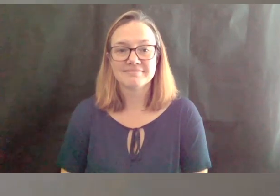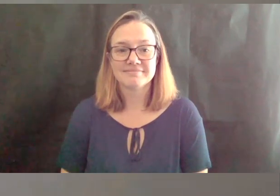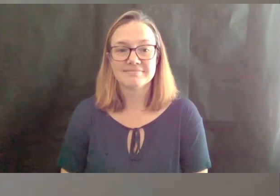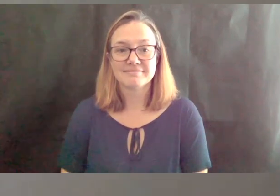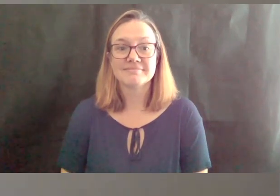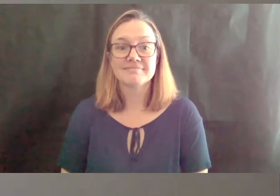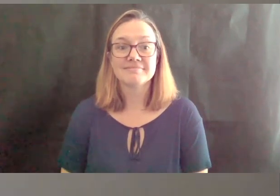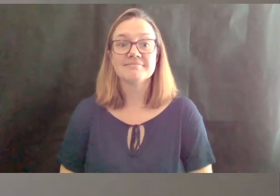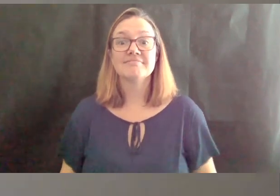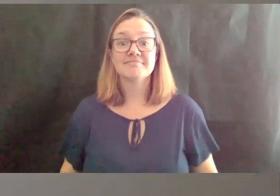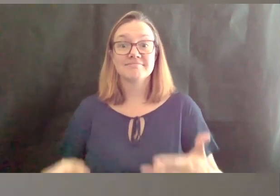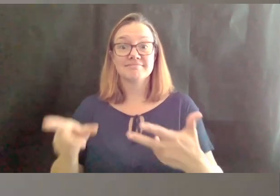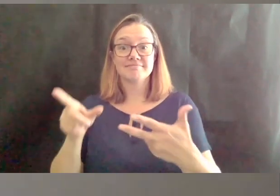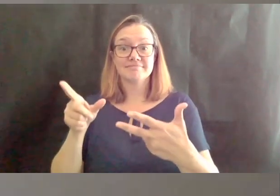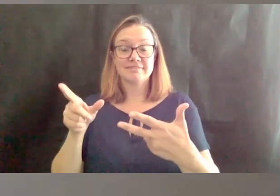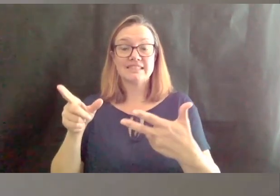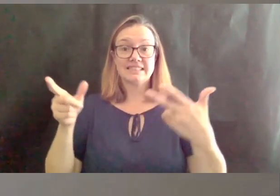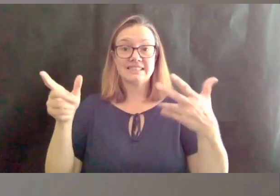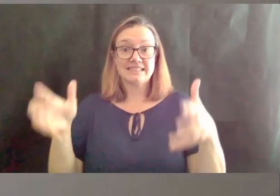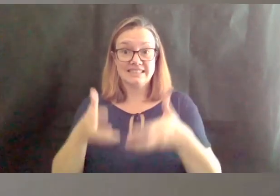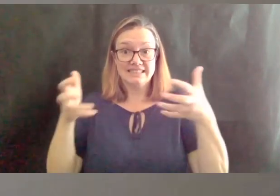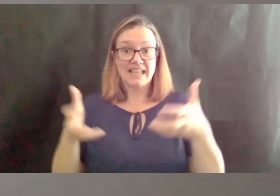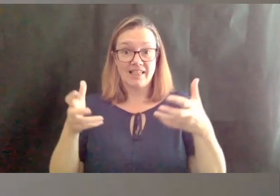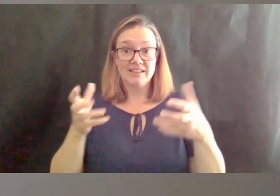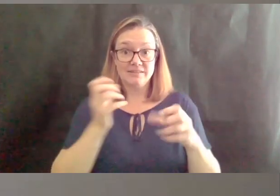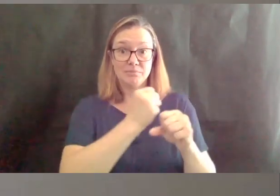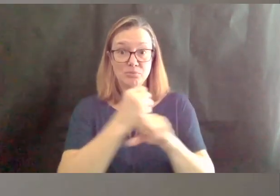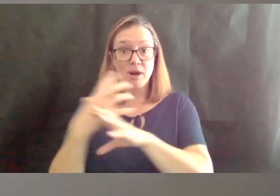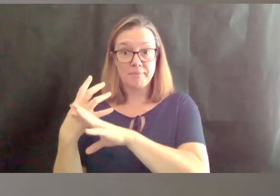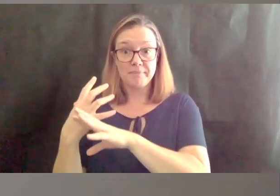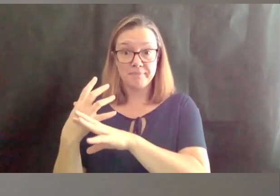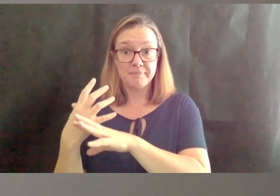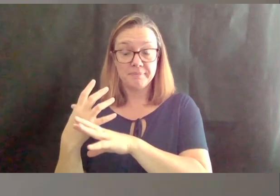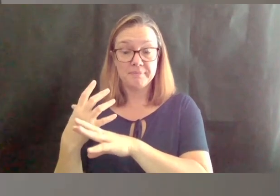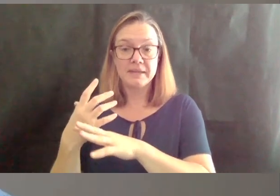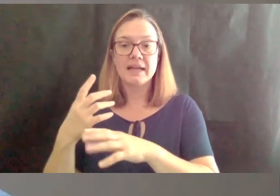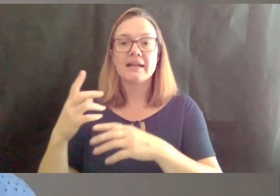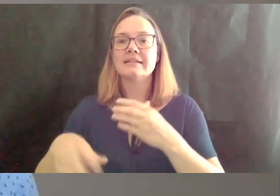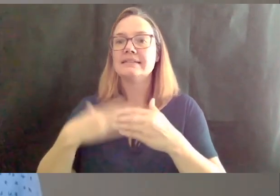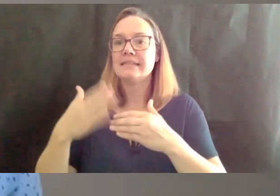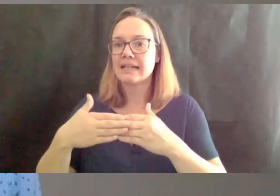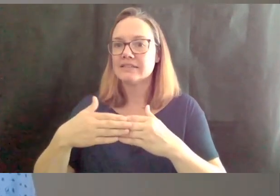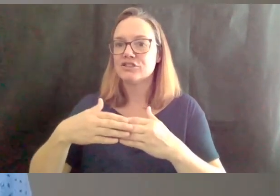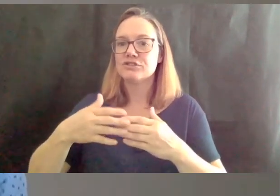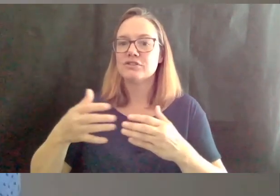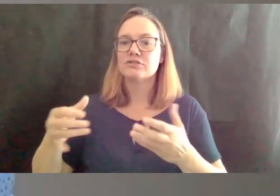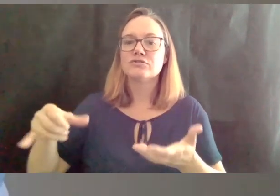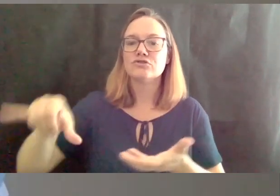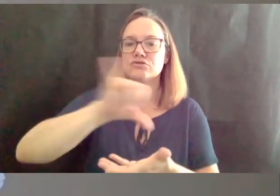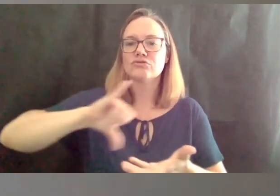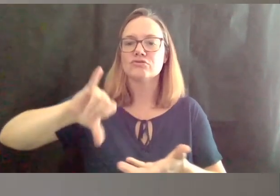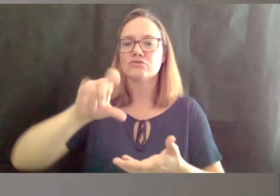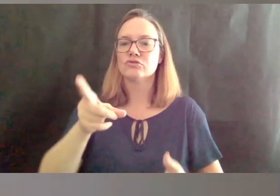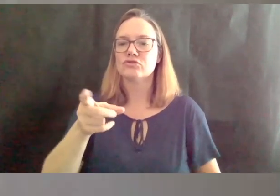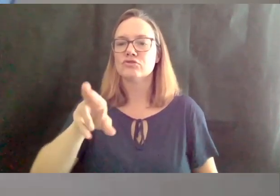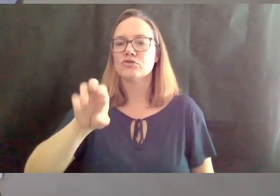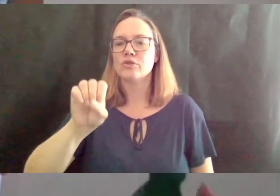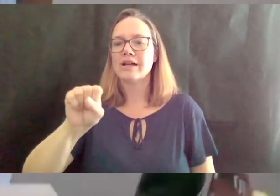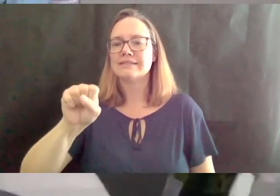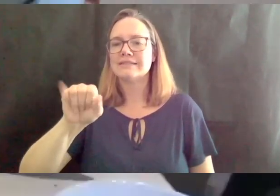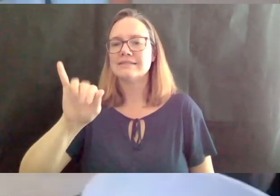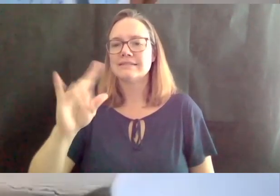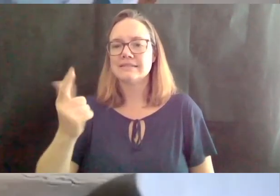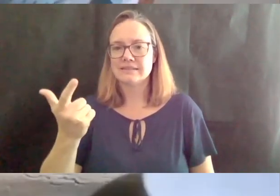So now that we have our salad ingredients prepped, we're gonna start working on the dressing. So we're gonna have like a lemon base for it.